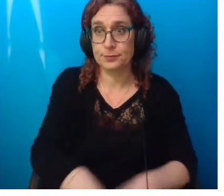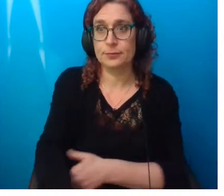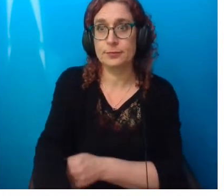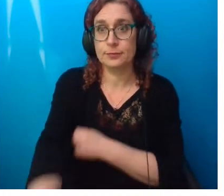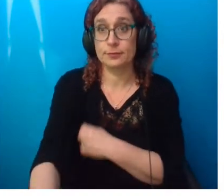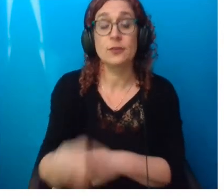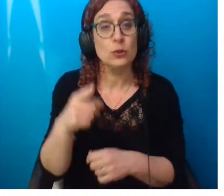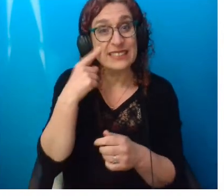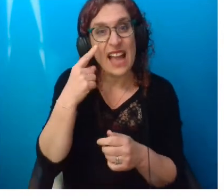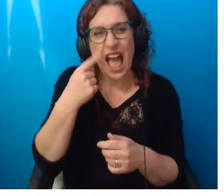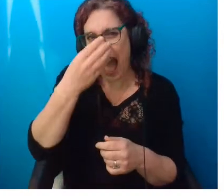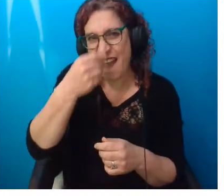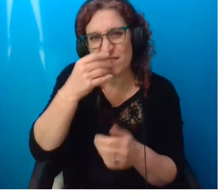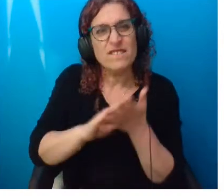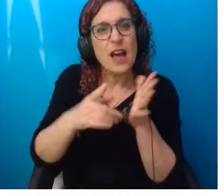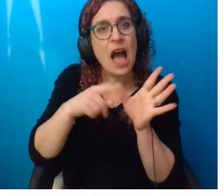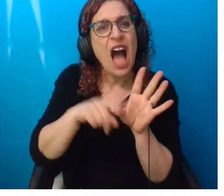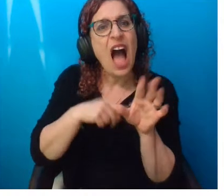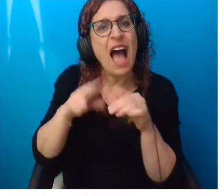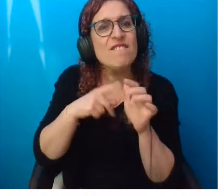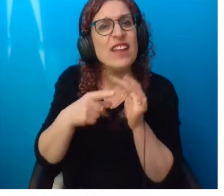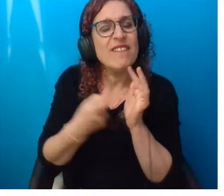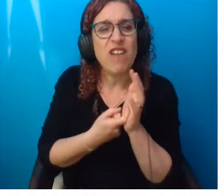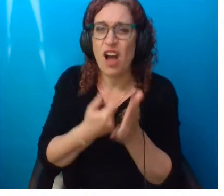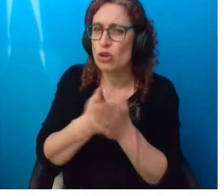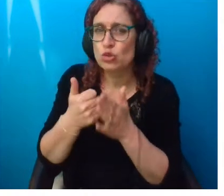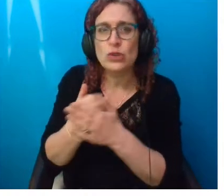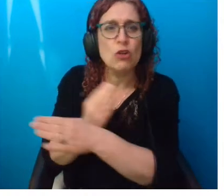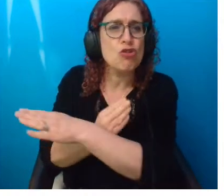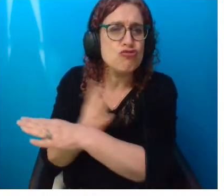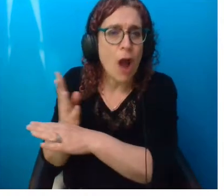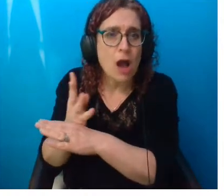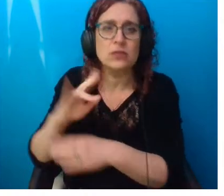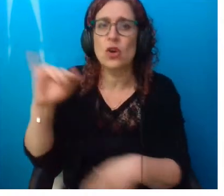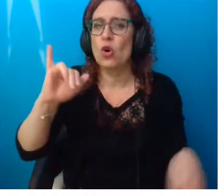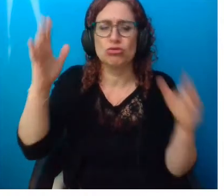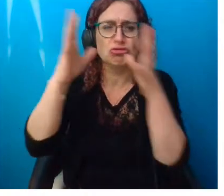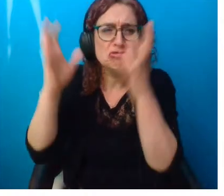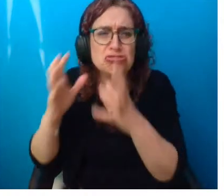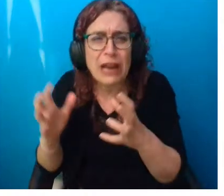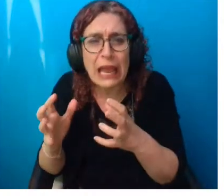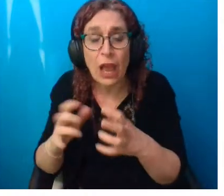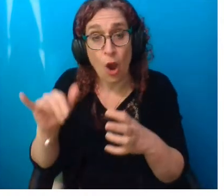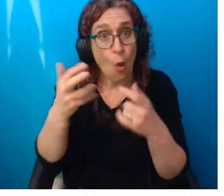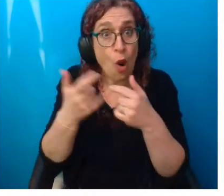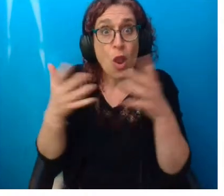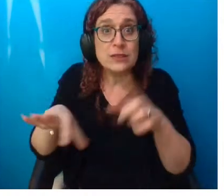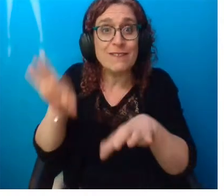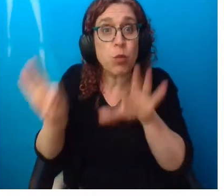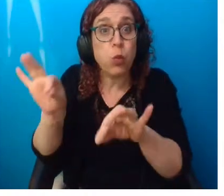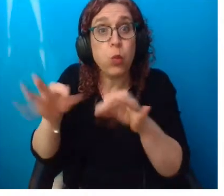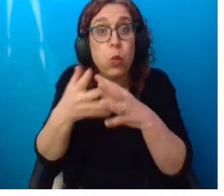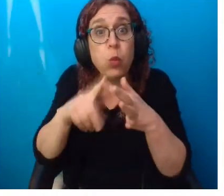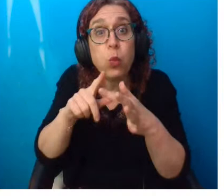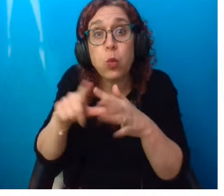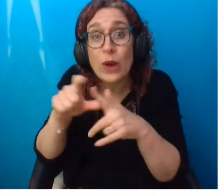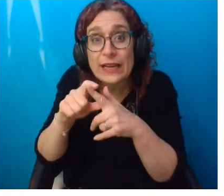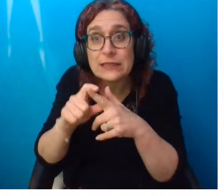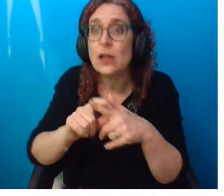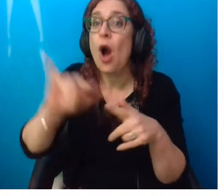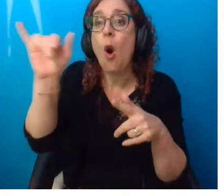they include grass pollen, tree pollen, a number of weeds, and also molds, outdoor